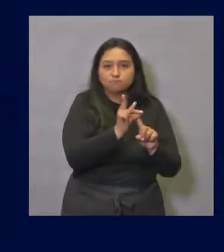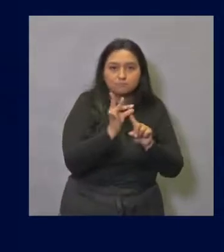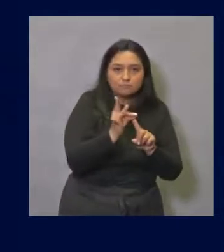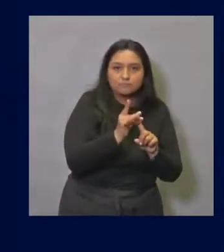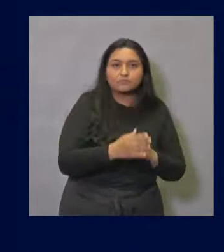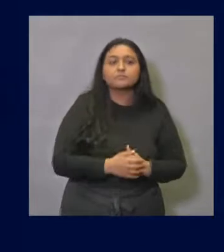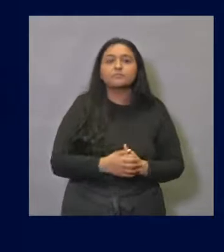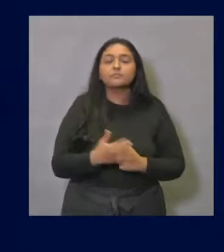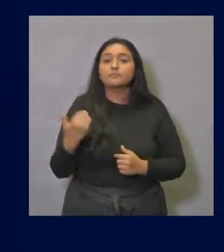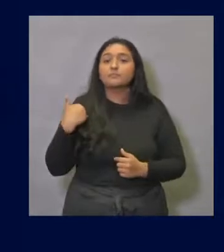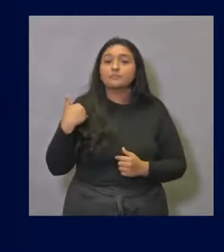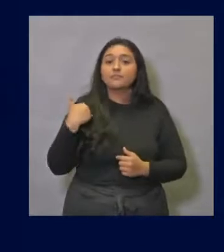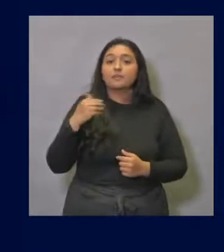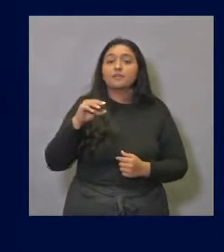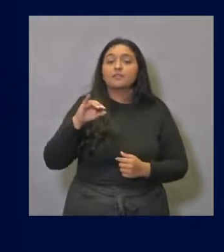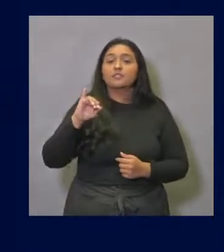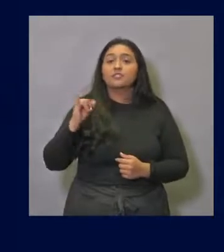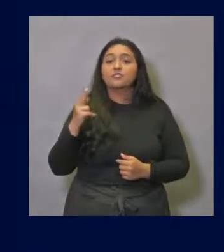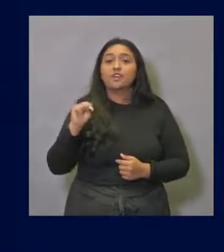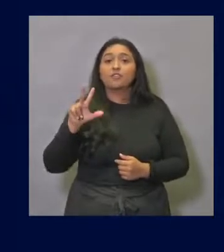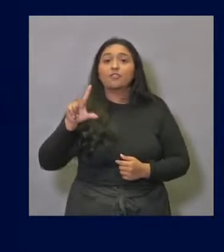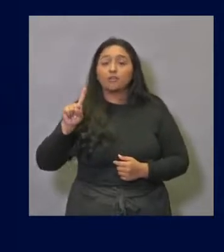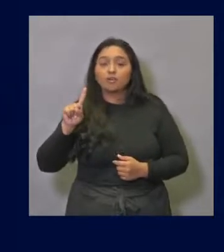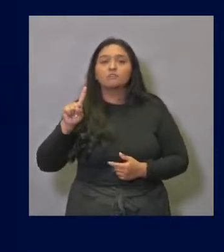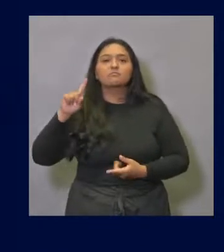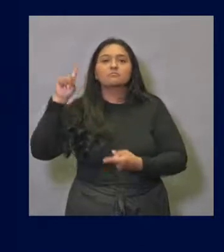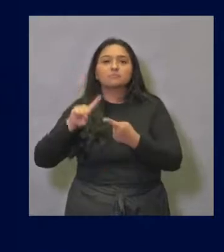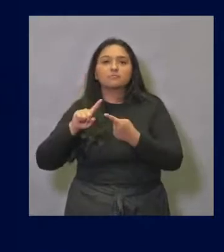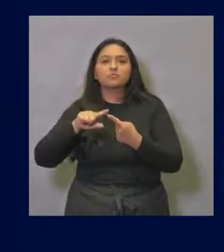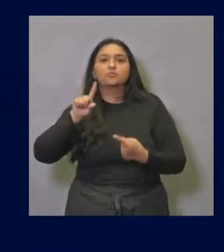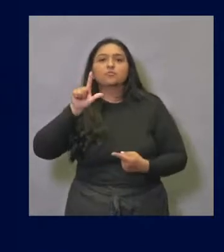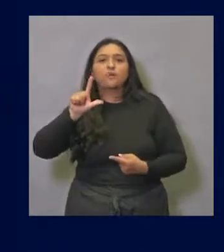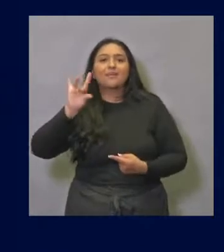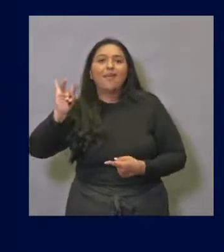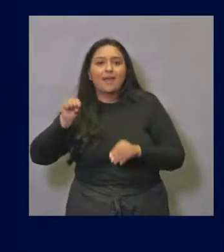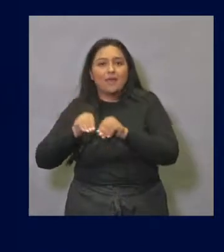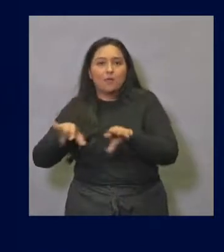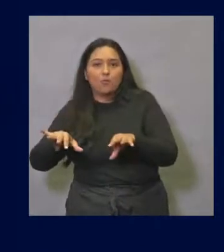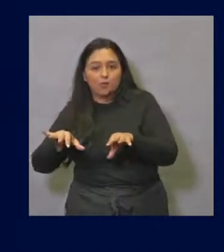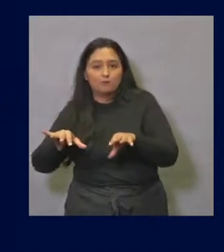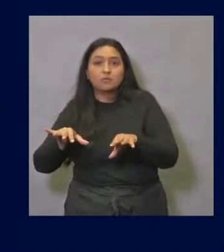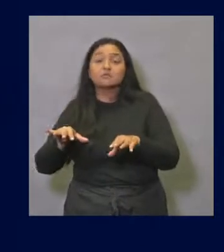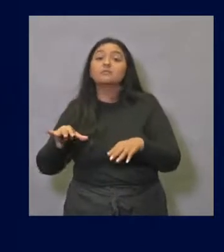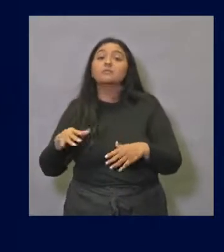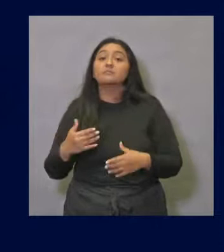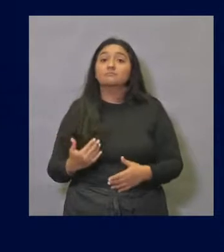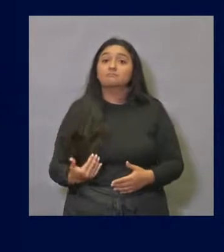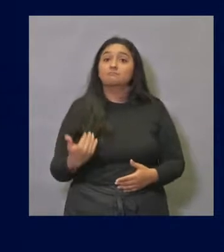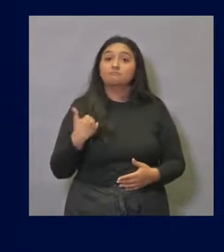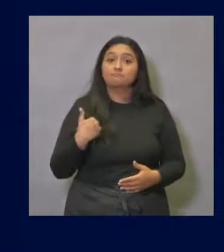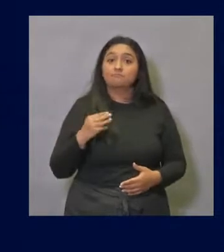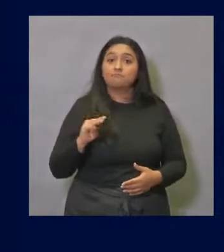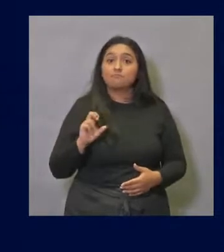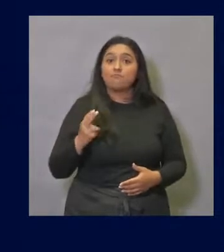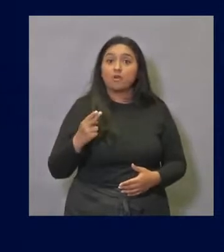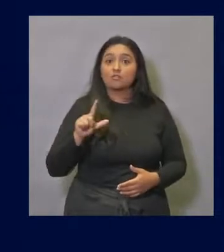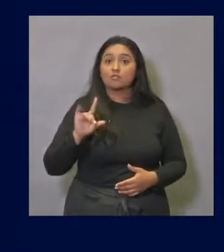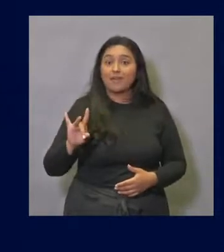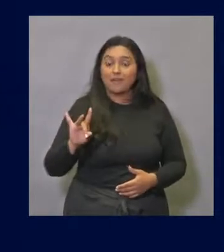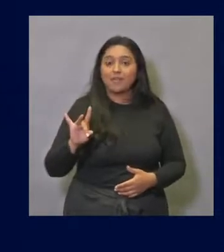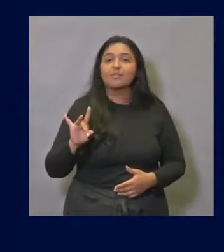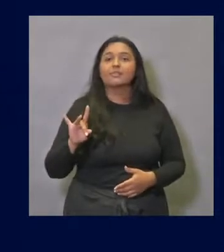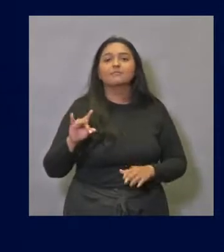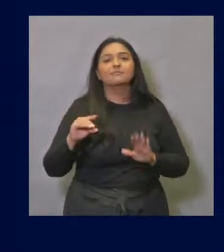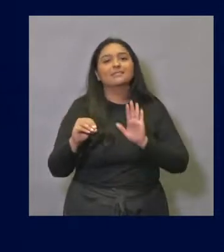28 outbreaks the week of January 31st. And as of the week of March 28th, we had 0 outbreaks